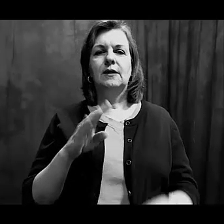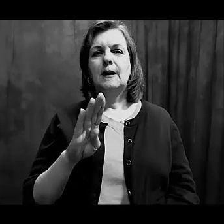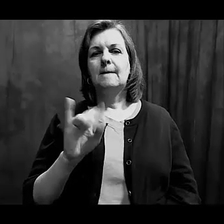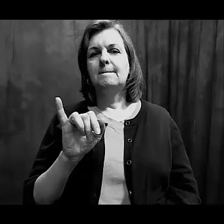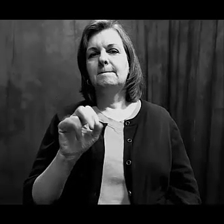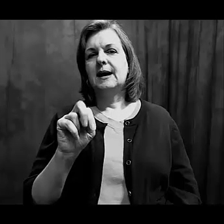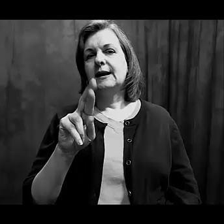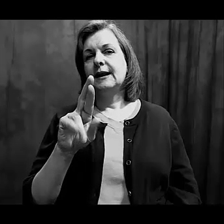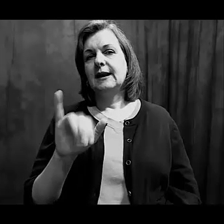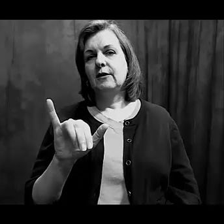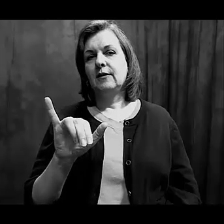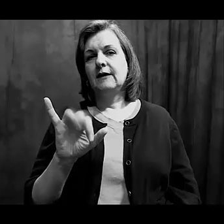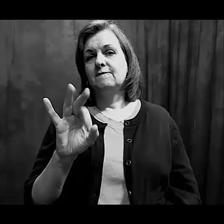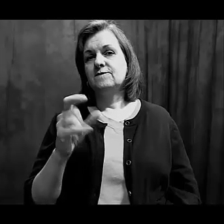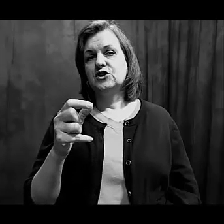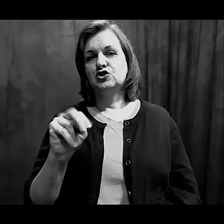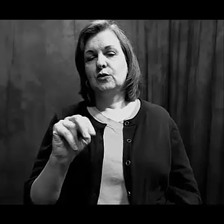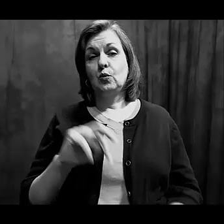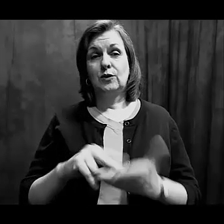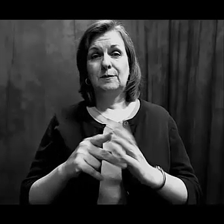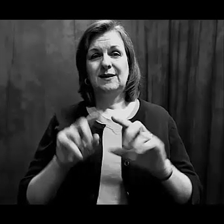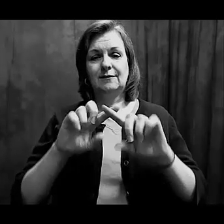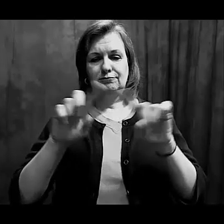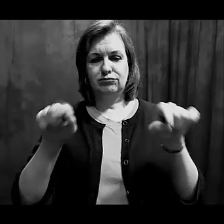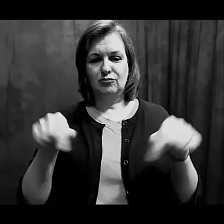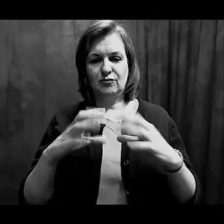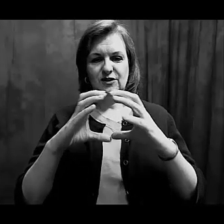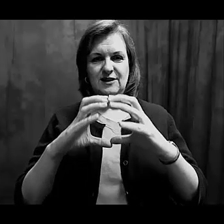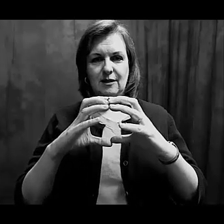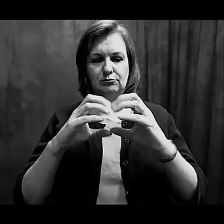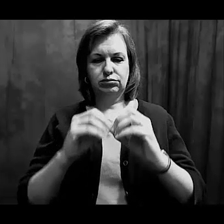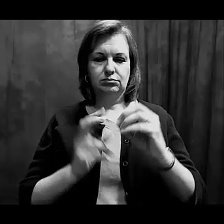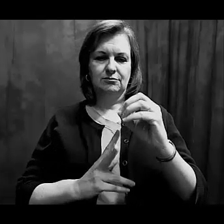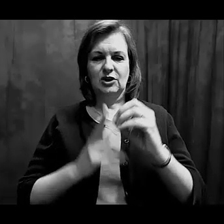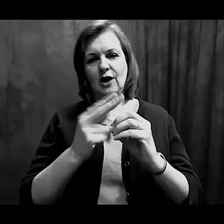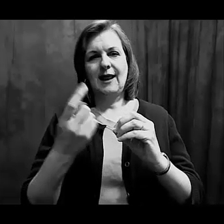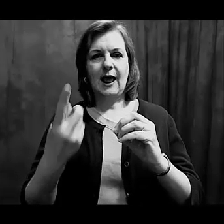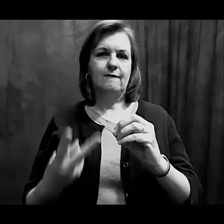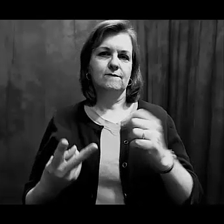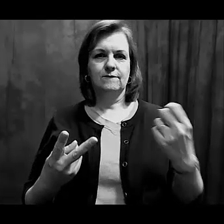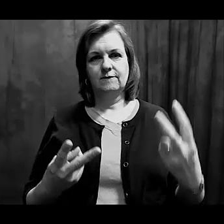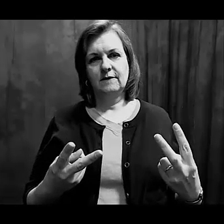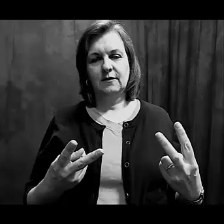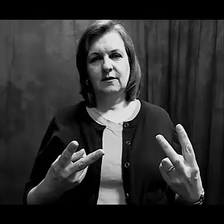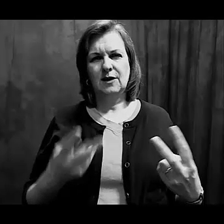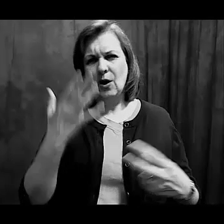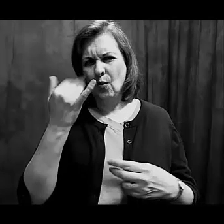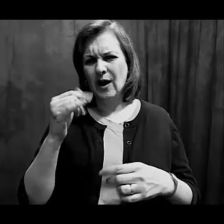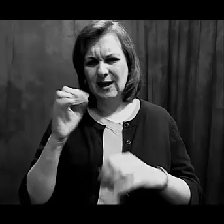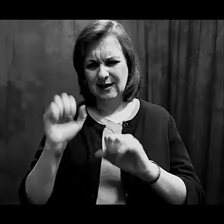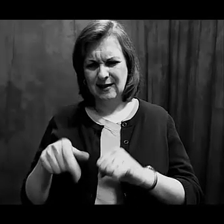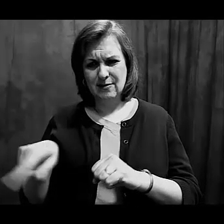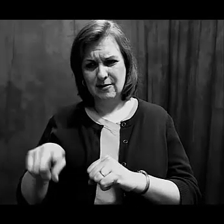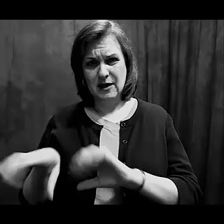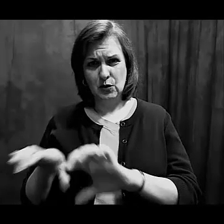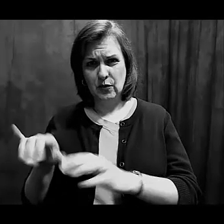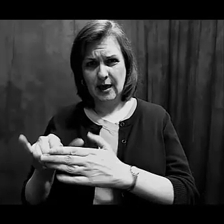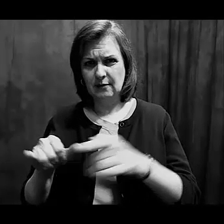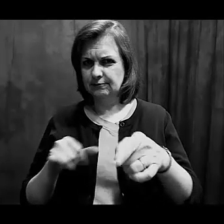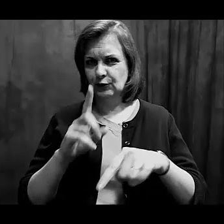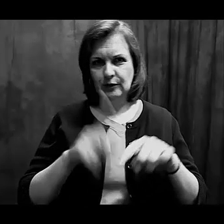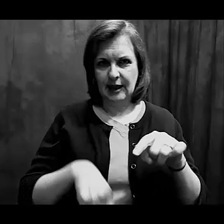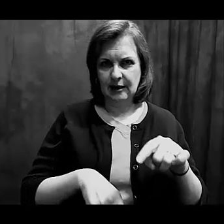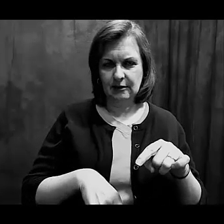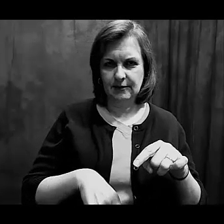a process known as binary fission. So they essentially just cut themselves in half. Why are they able to do this and